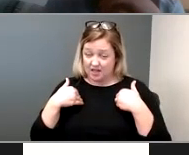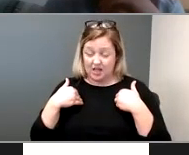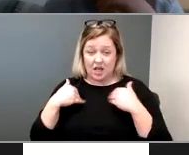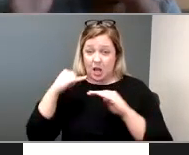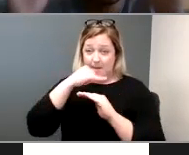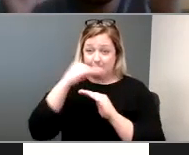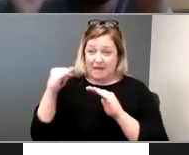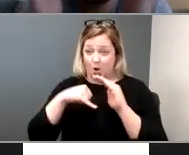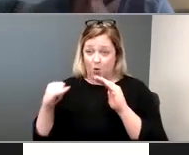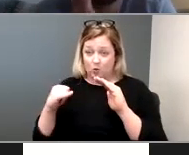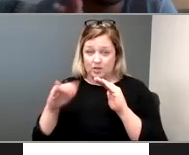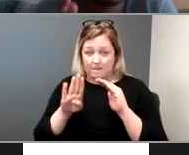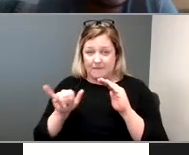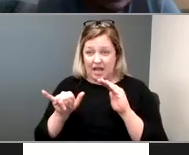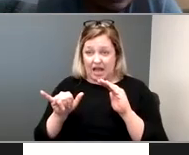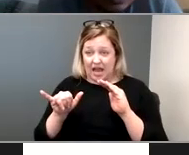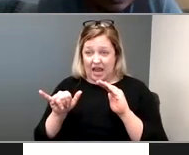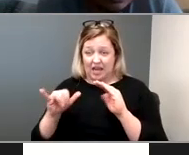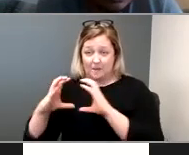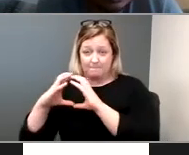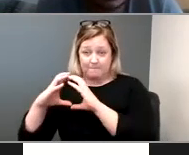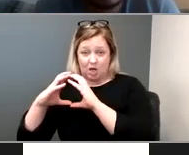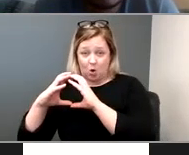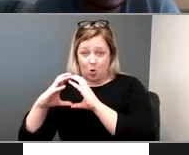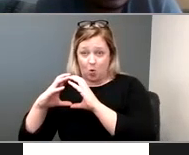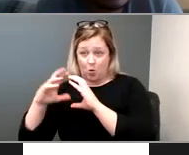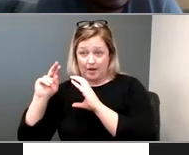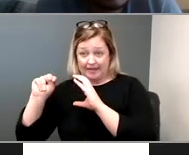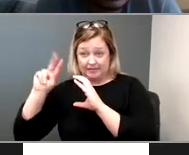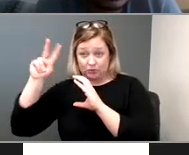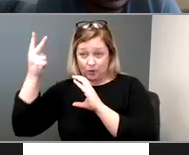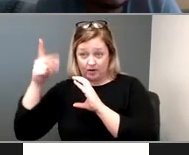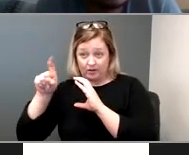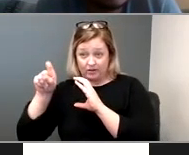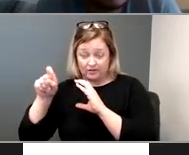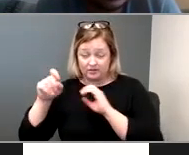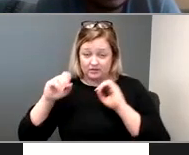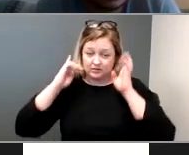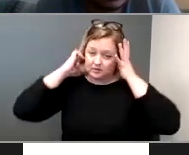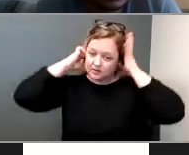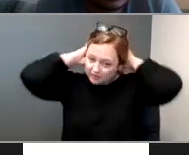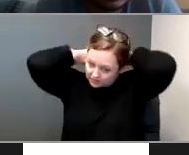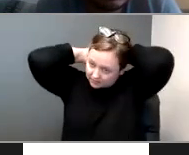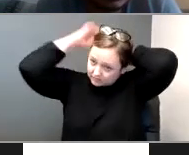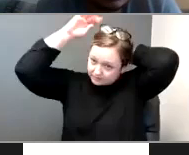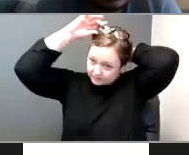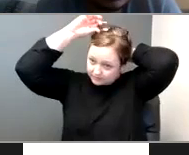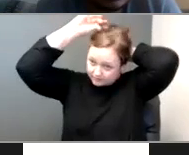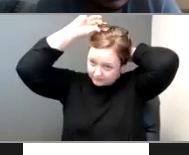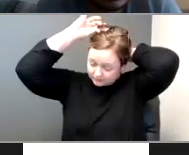True. True. Everyone agrees? Okay. Perfect. Very good.